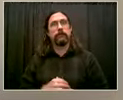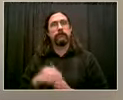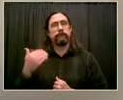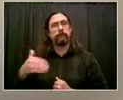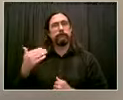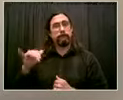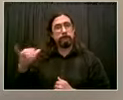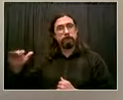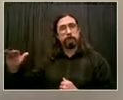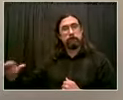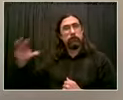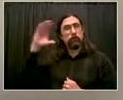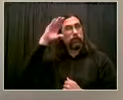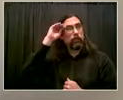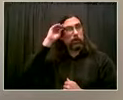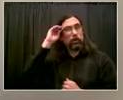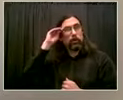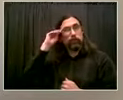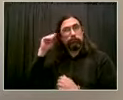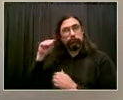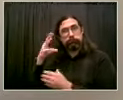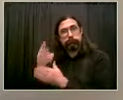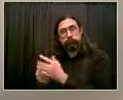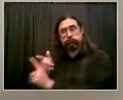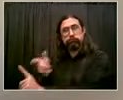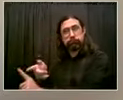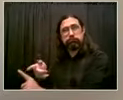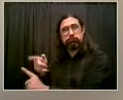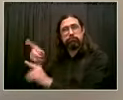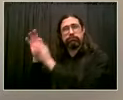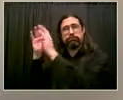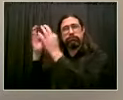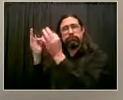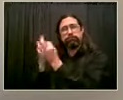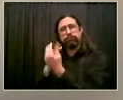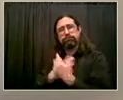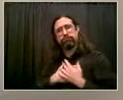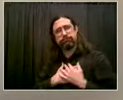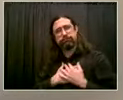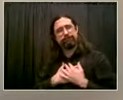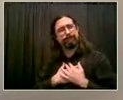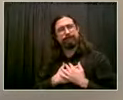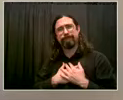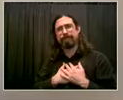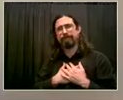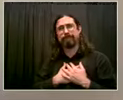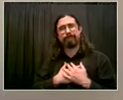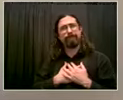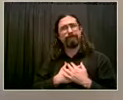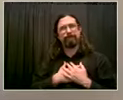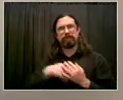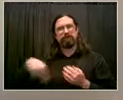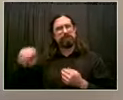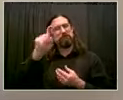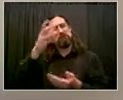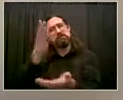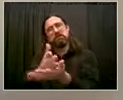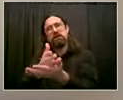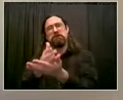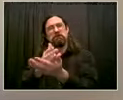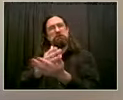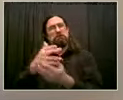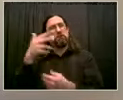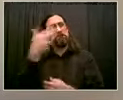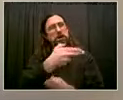New Yorkers all over. It's a tragedy and violence affects everyone no matter what zip code you live in. It's something that